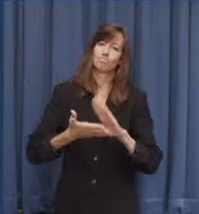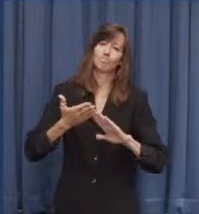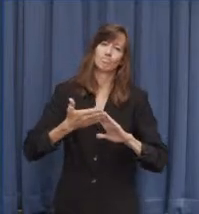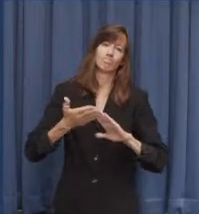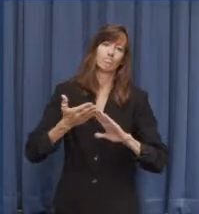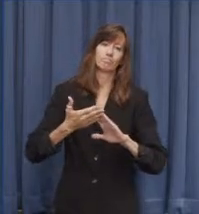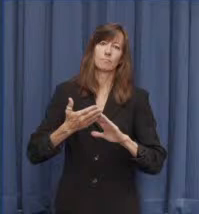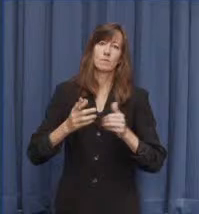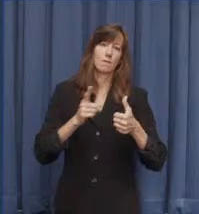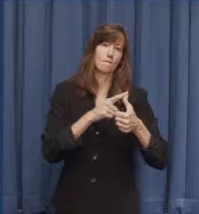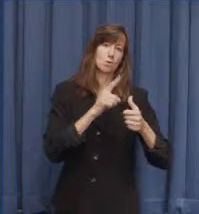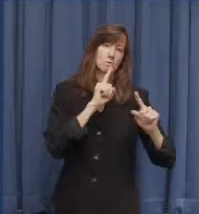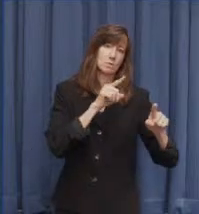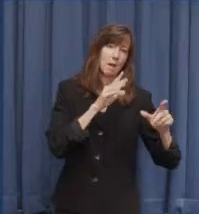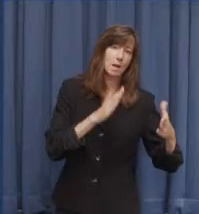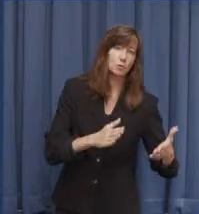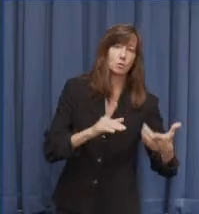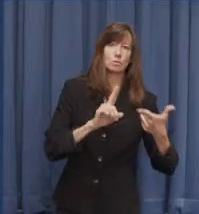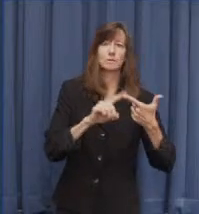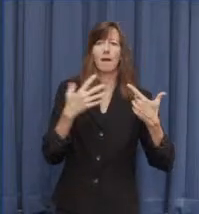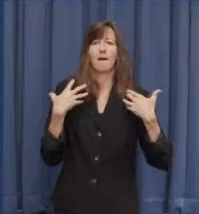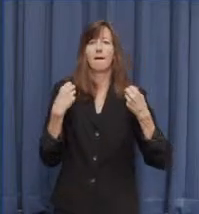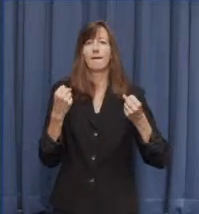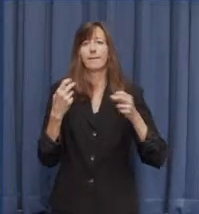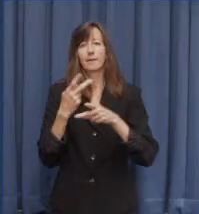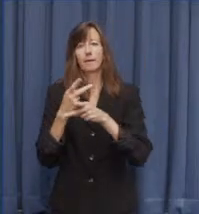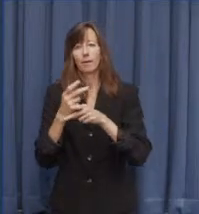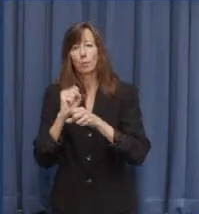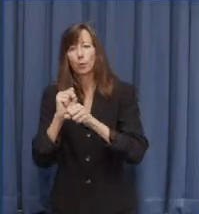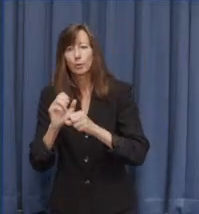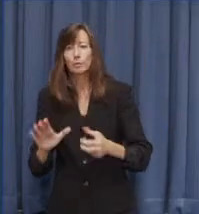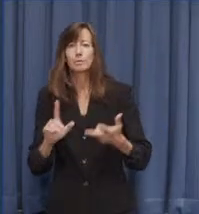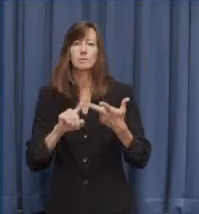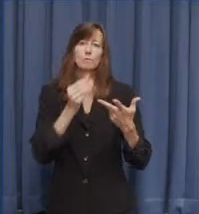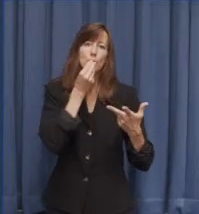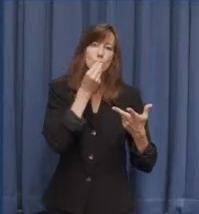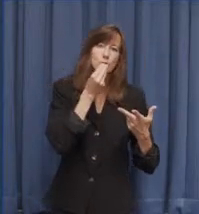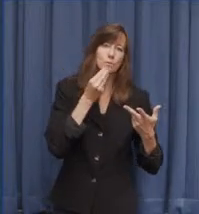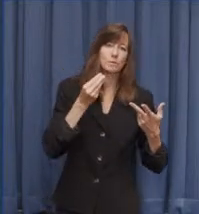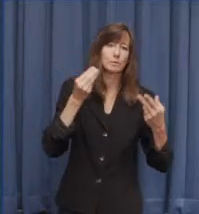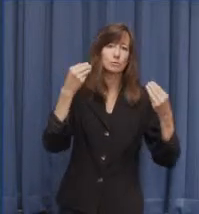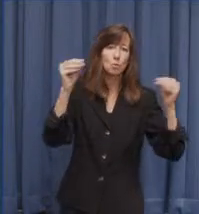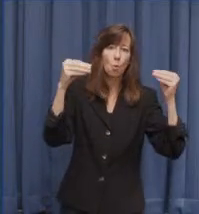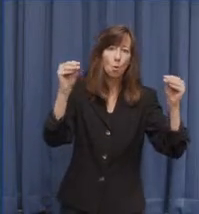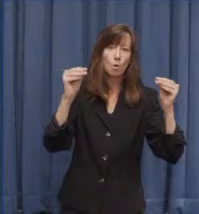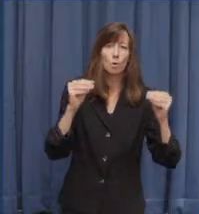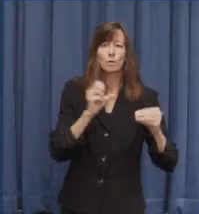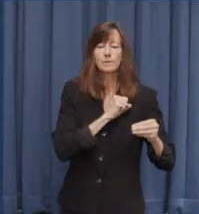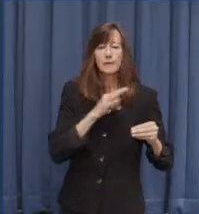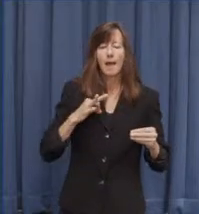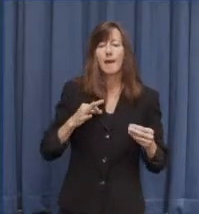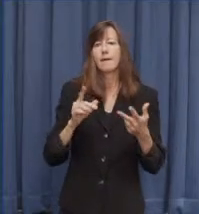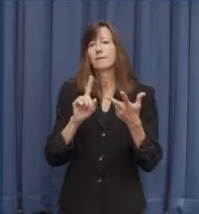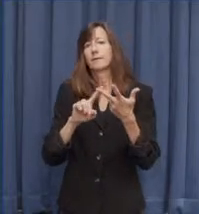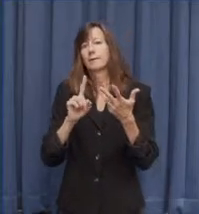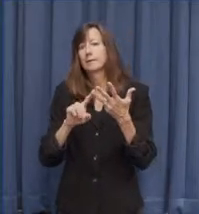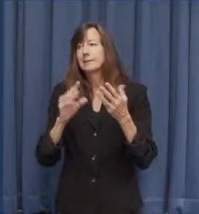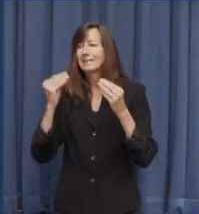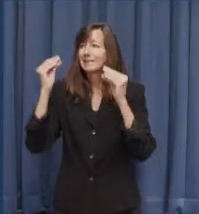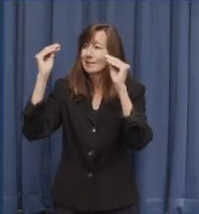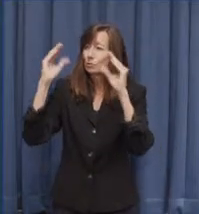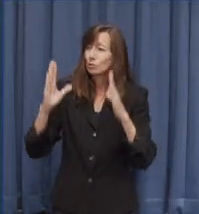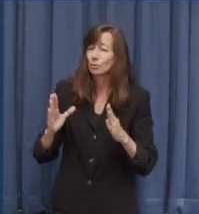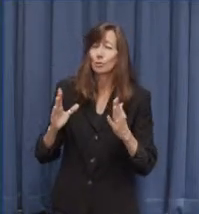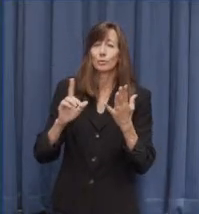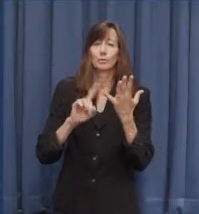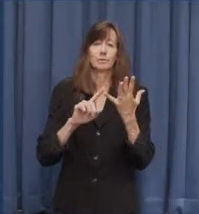our first responders to our healthcare workers, grocery store staff, public transit workers, our teachers, pharmacy, law